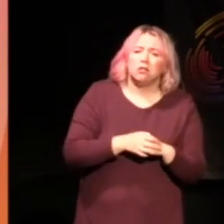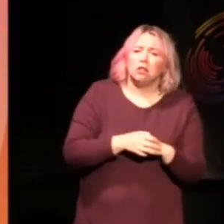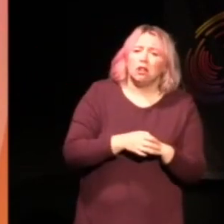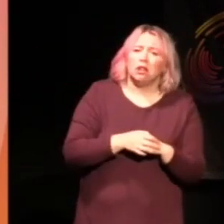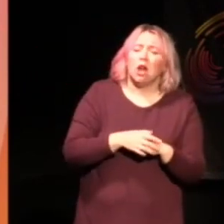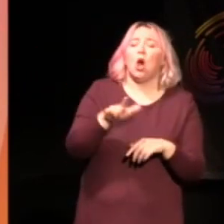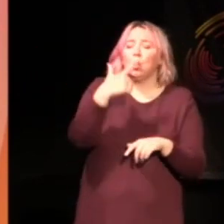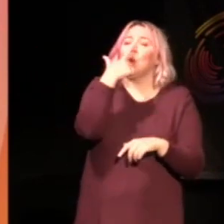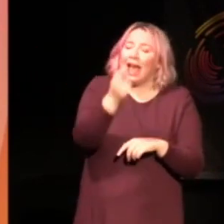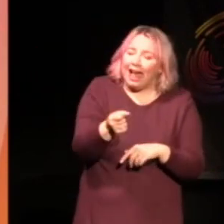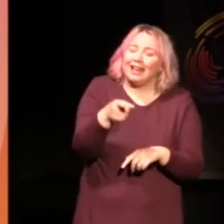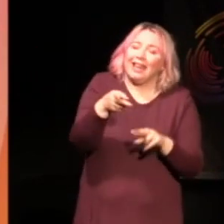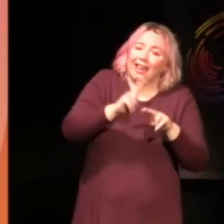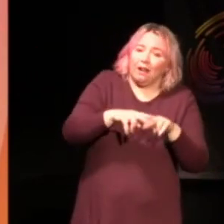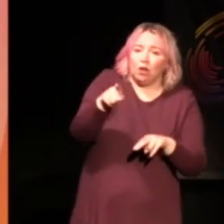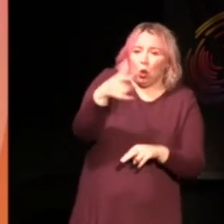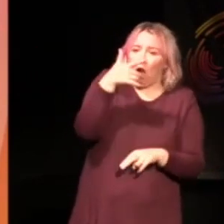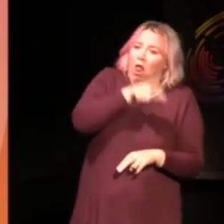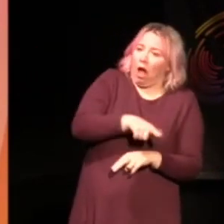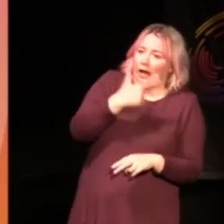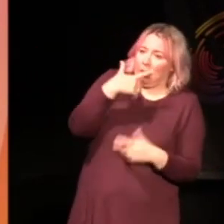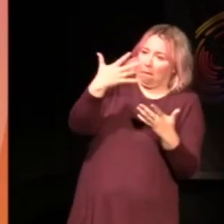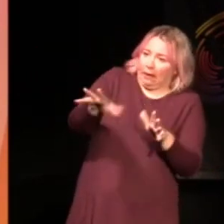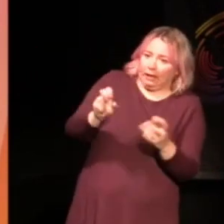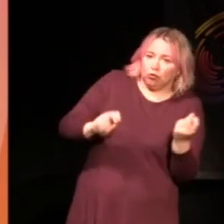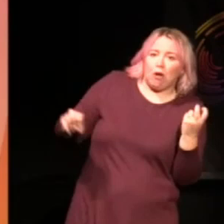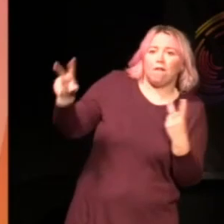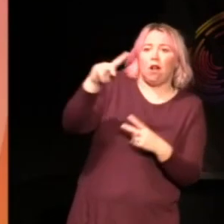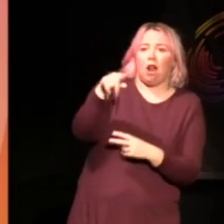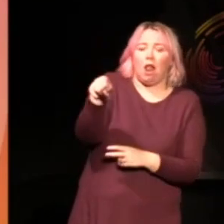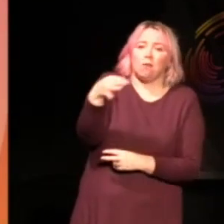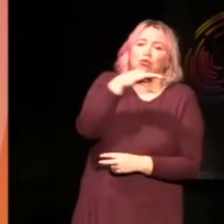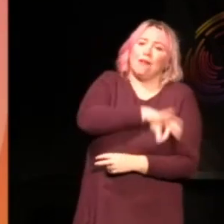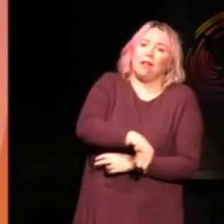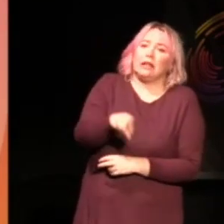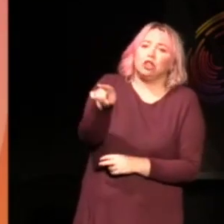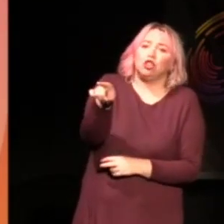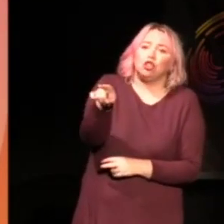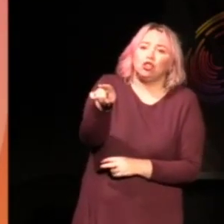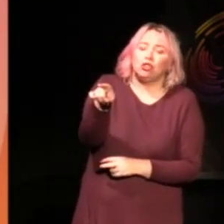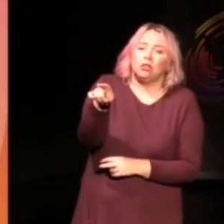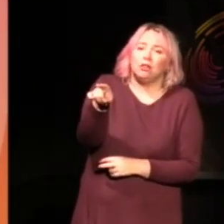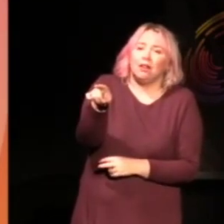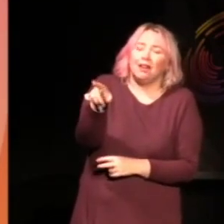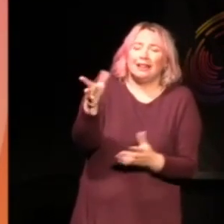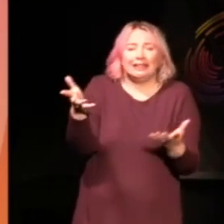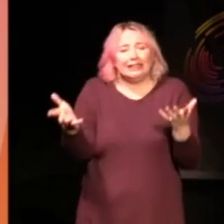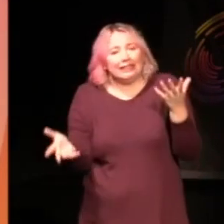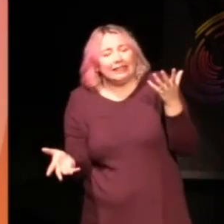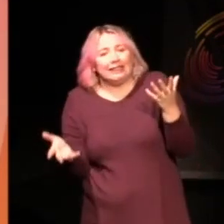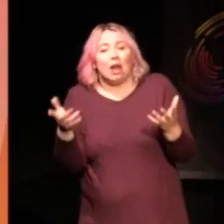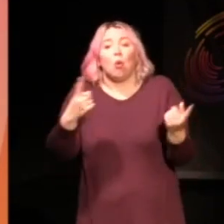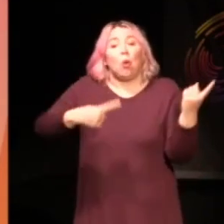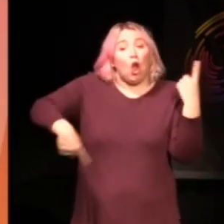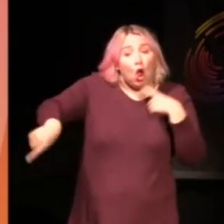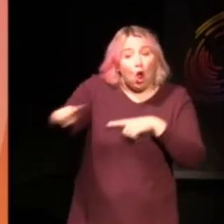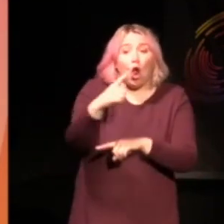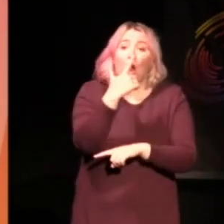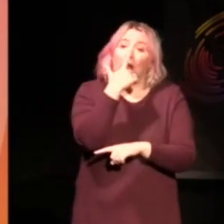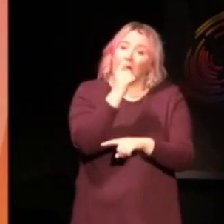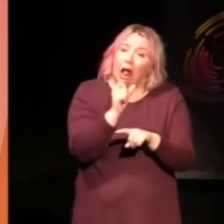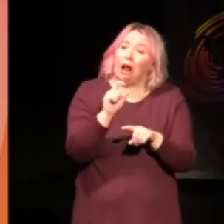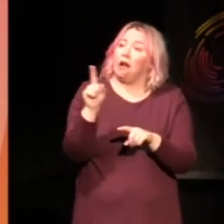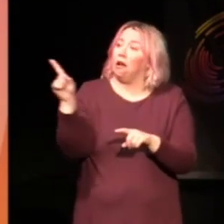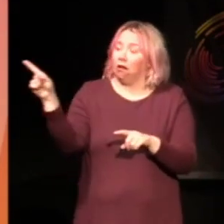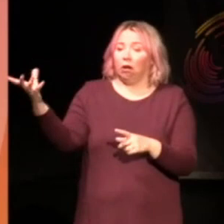of traveling, as if it's only some people that have multitudes. I think we all have multitudes, like Walt